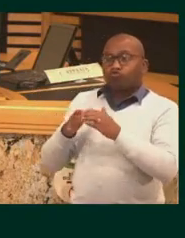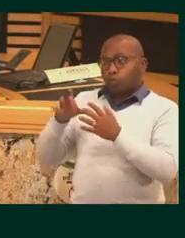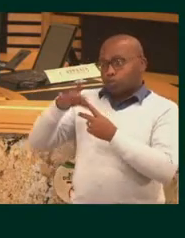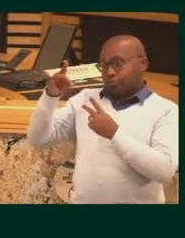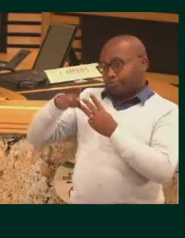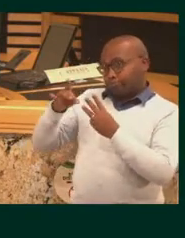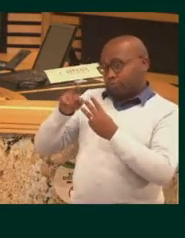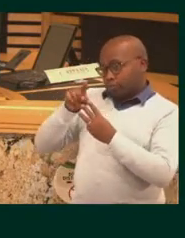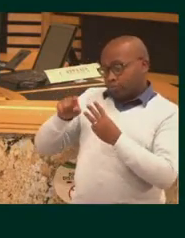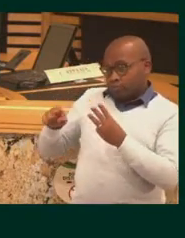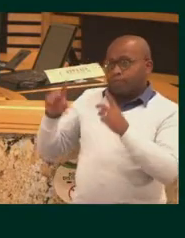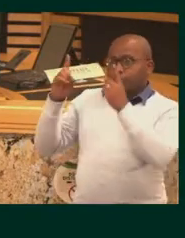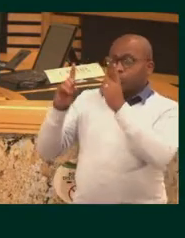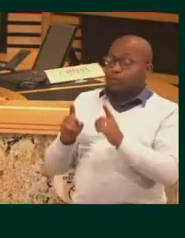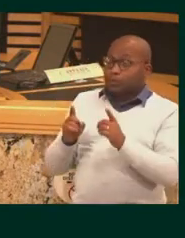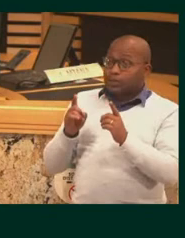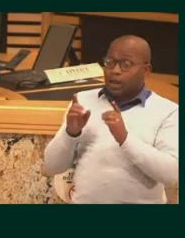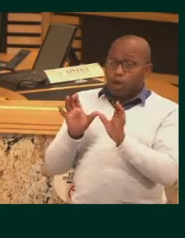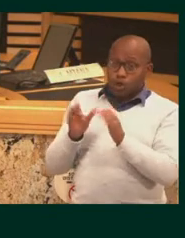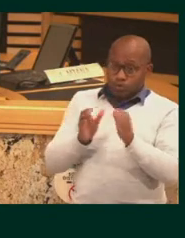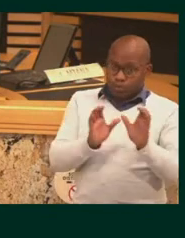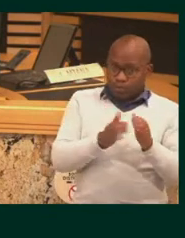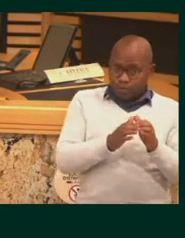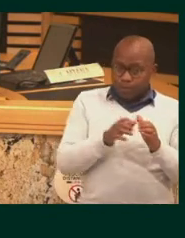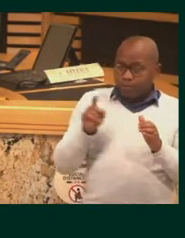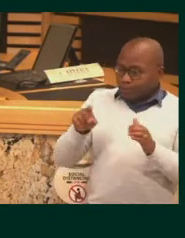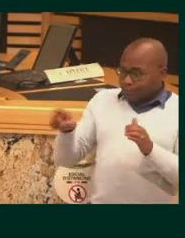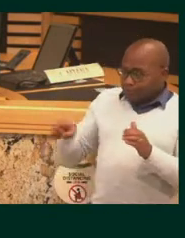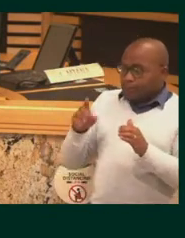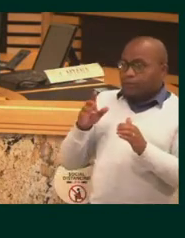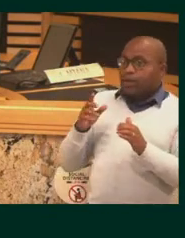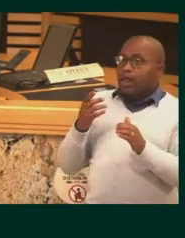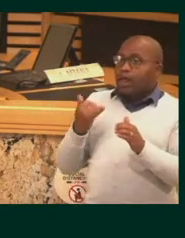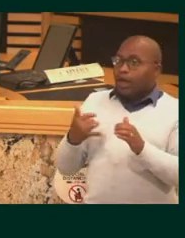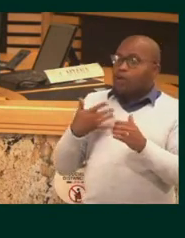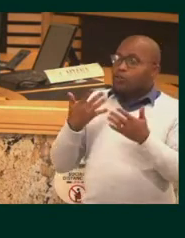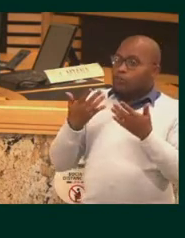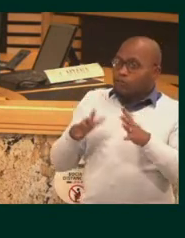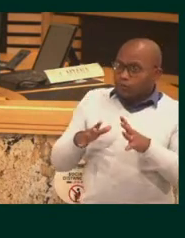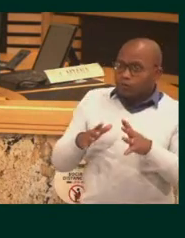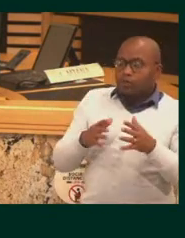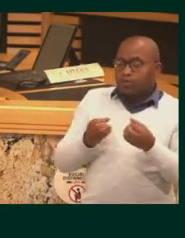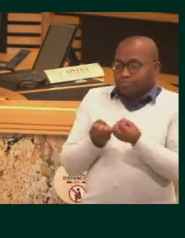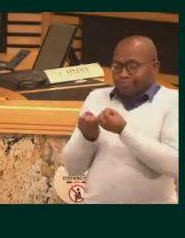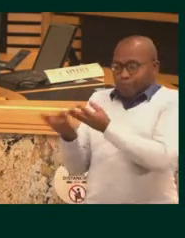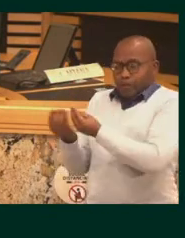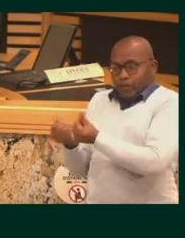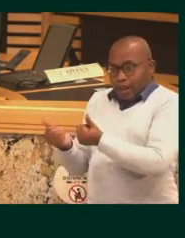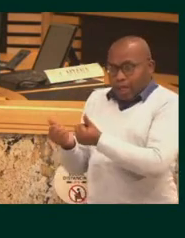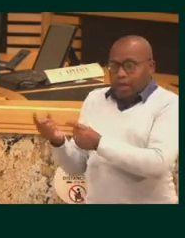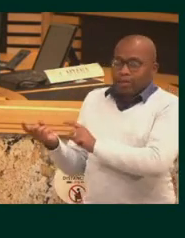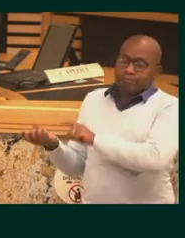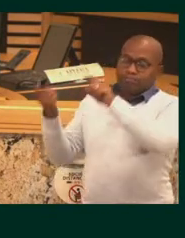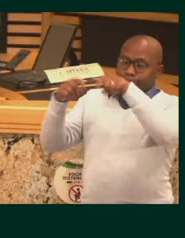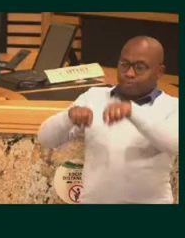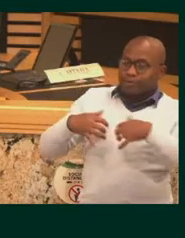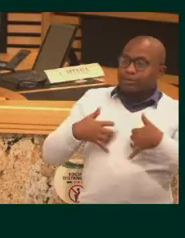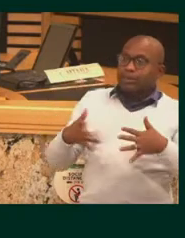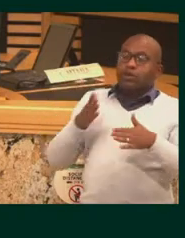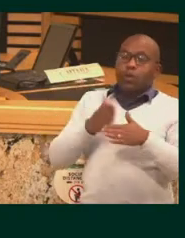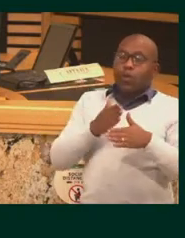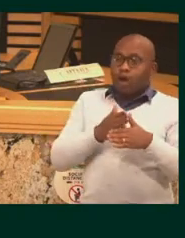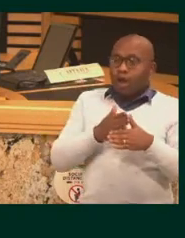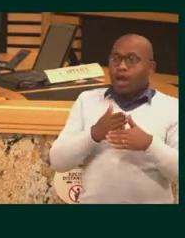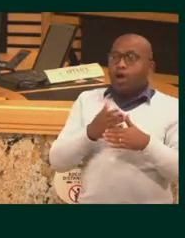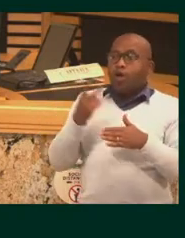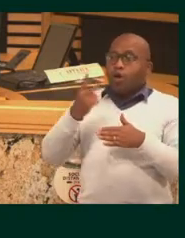disadvantages Farmers have take taken over the Farms often lack access to working capital Farms that are mainly available in the market